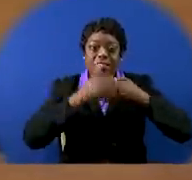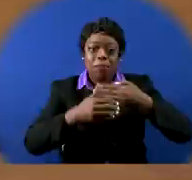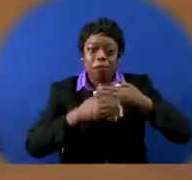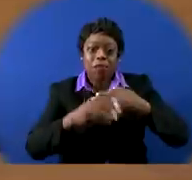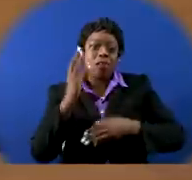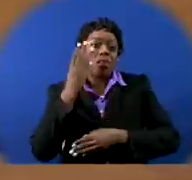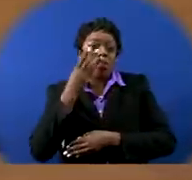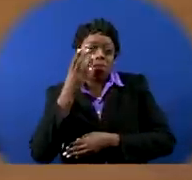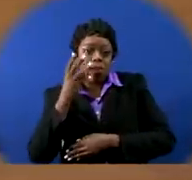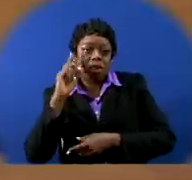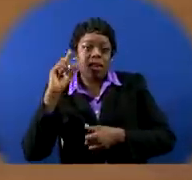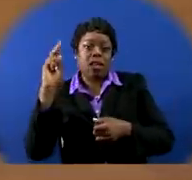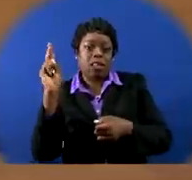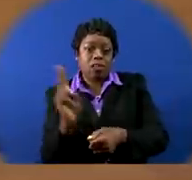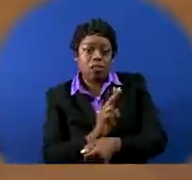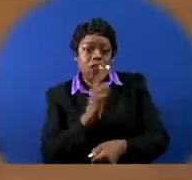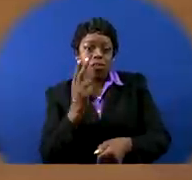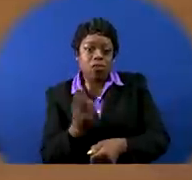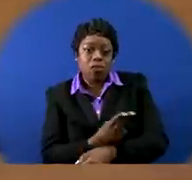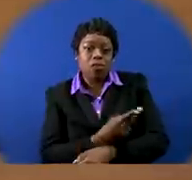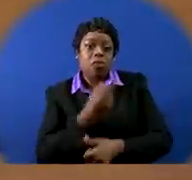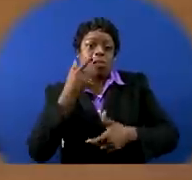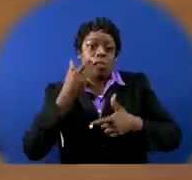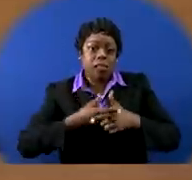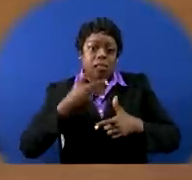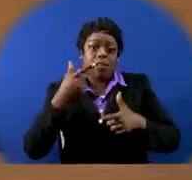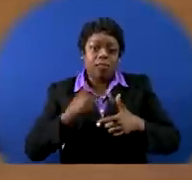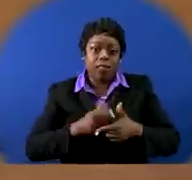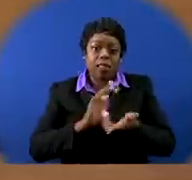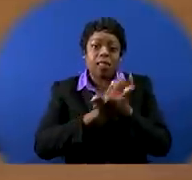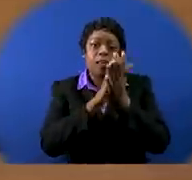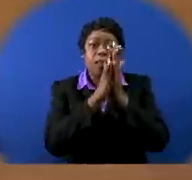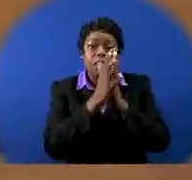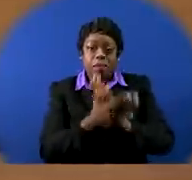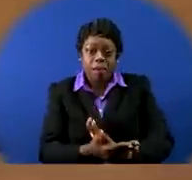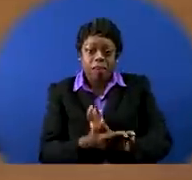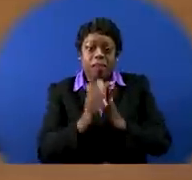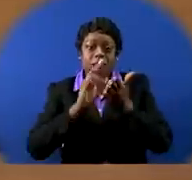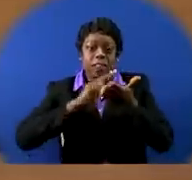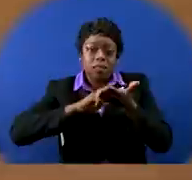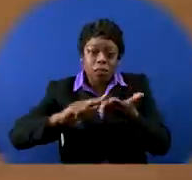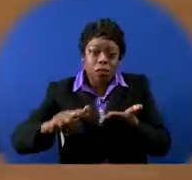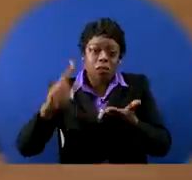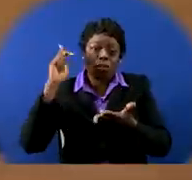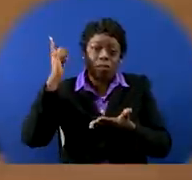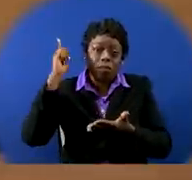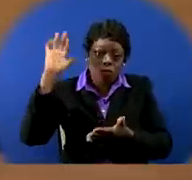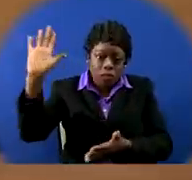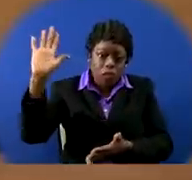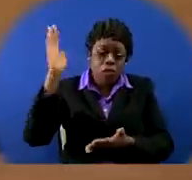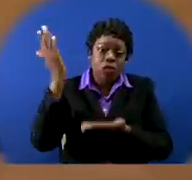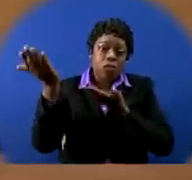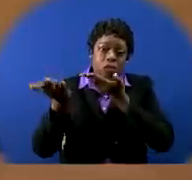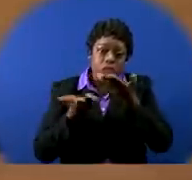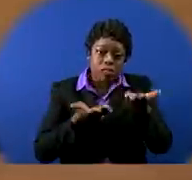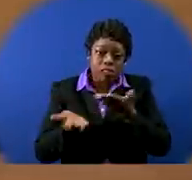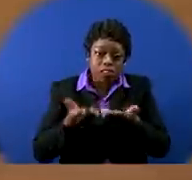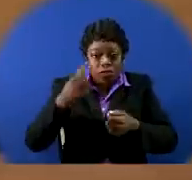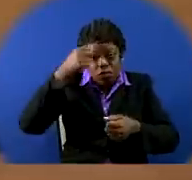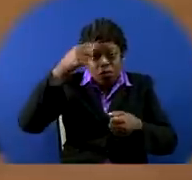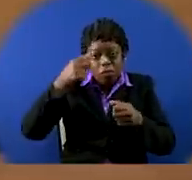Father God, consecrate us for your service as we look forward to what this week holds, as we continue to